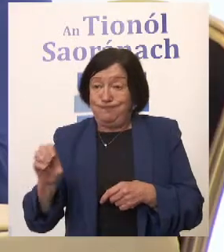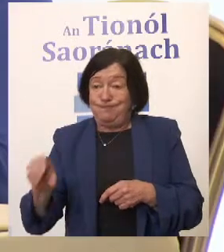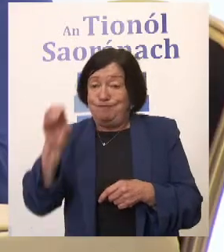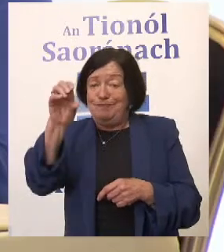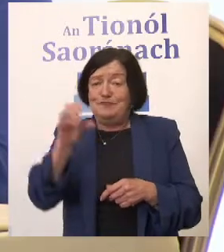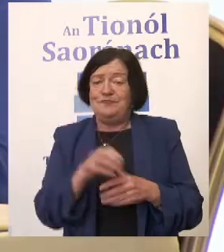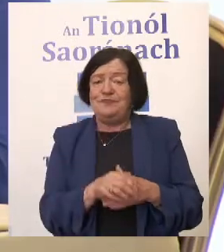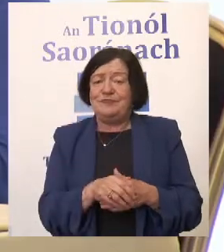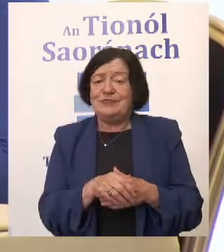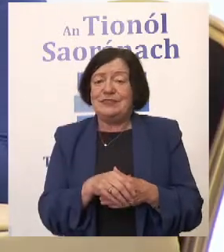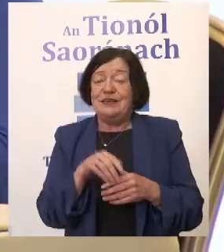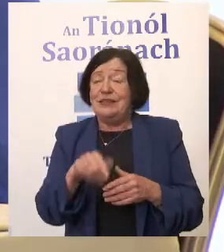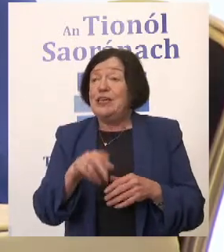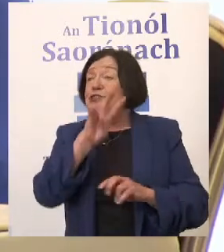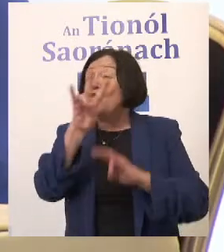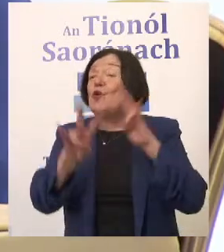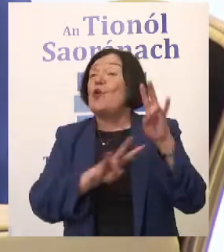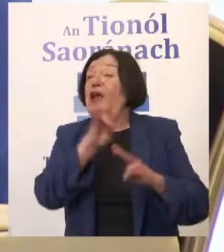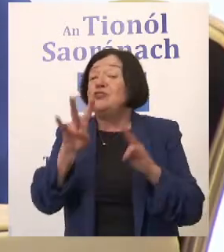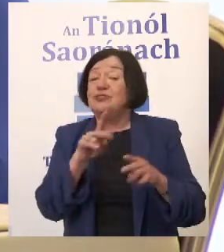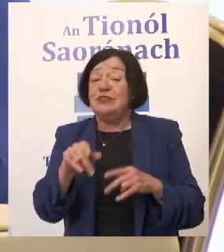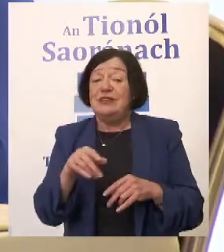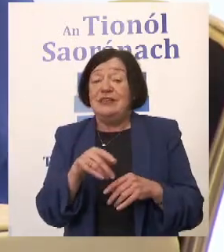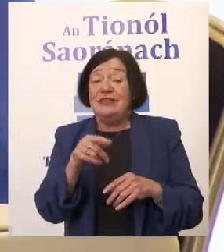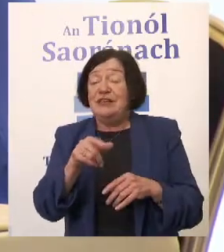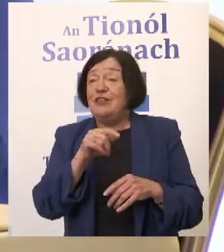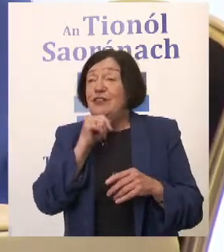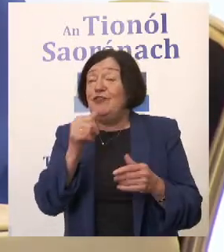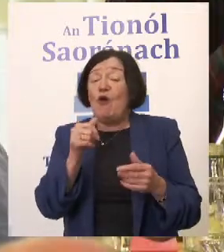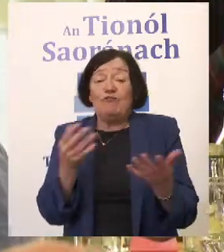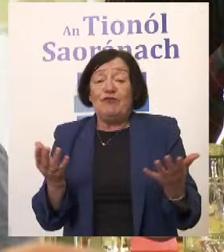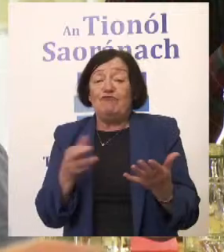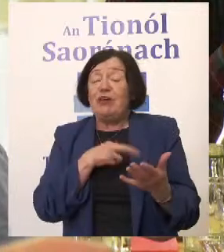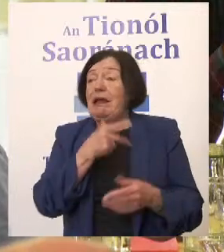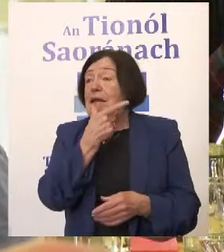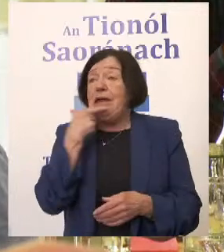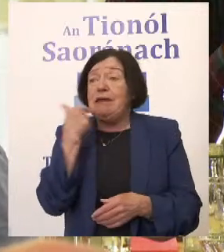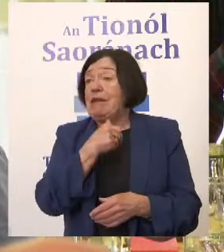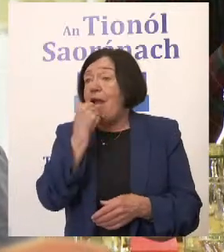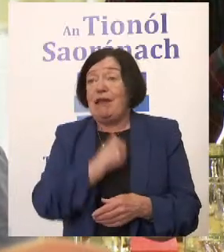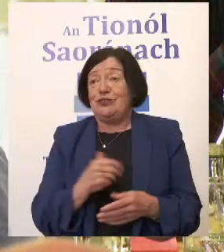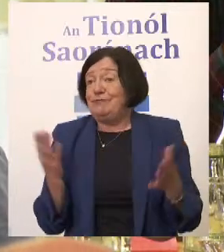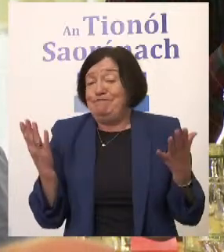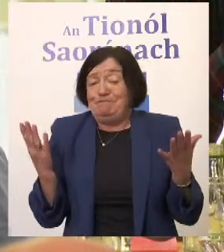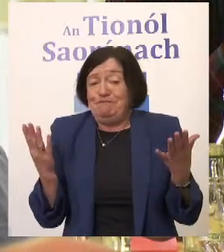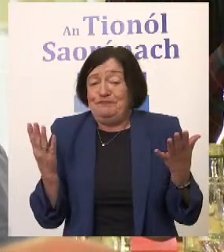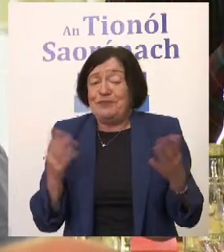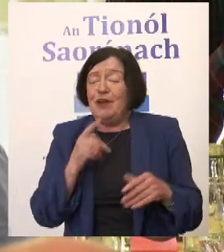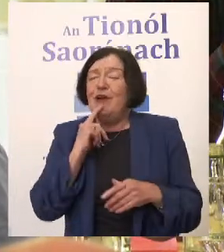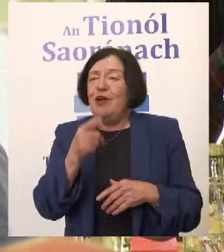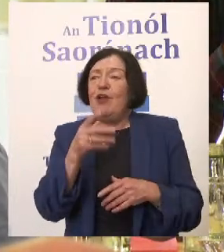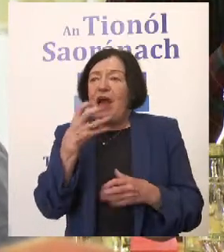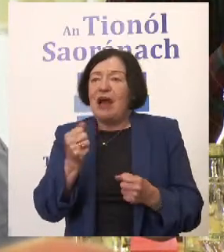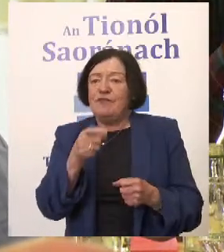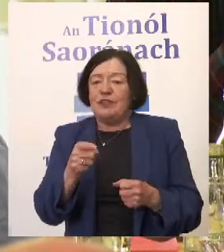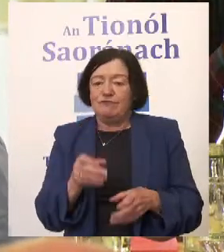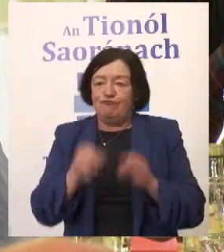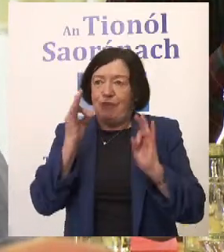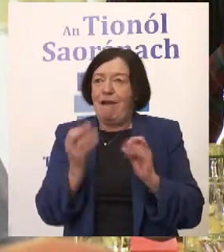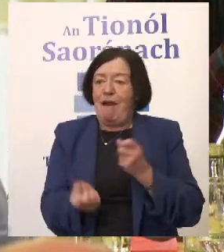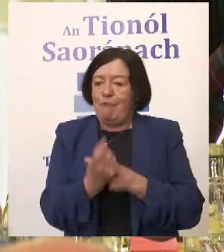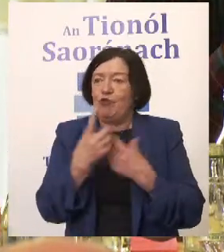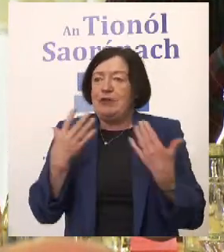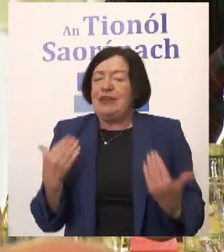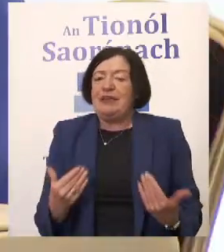And these are questions to which, unfortunately, there aren't any kind of particularly easy answers, but you have this wonderful opportunity